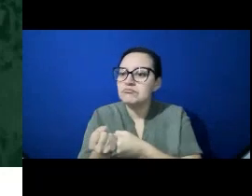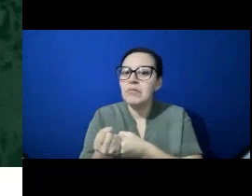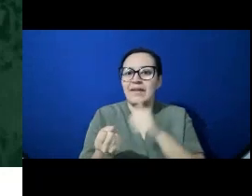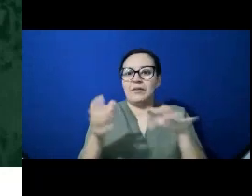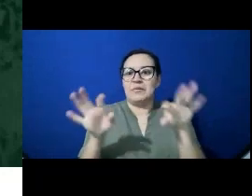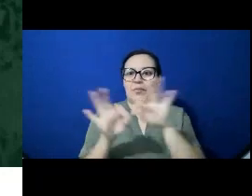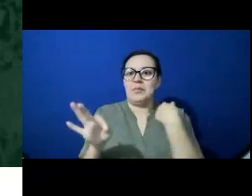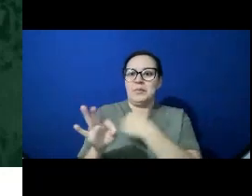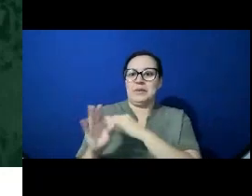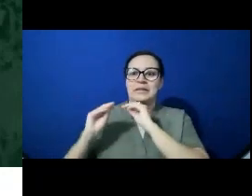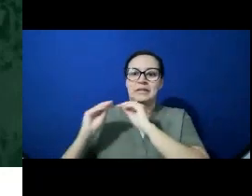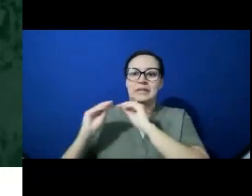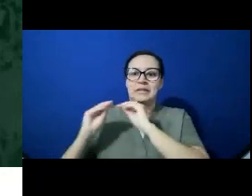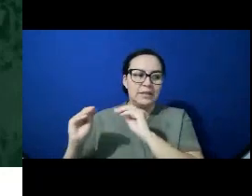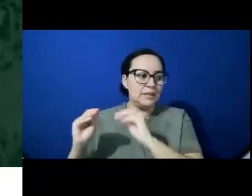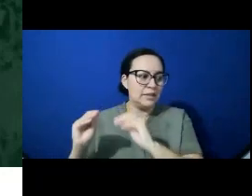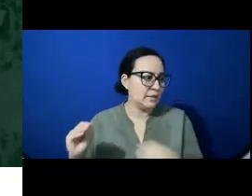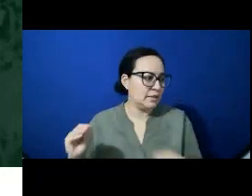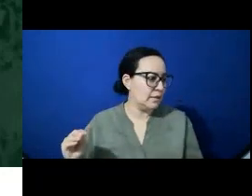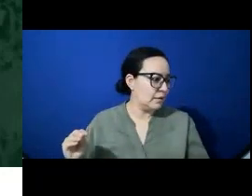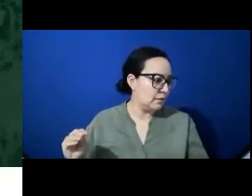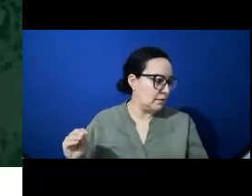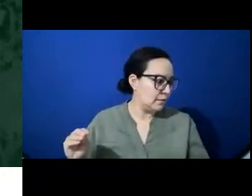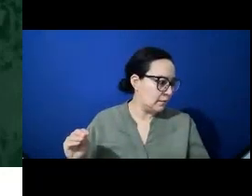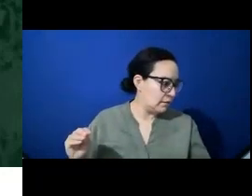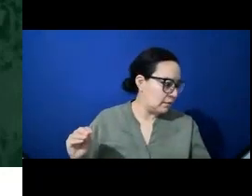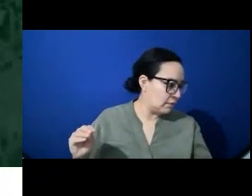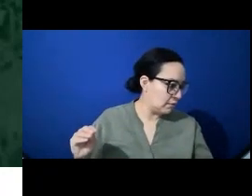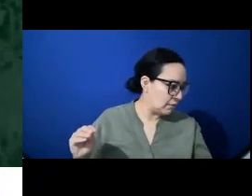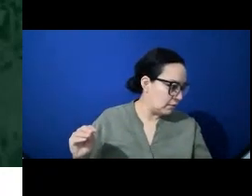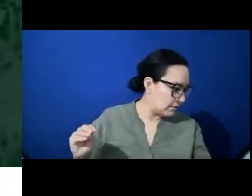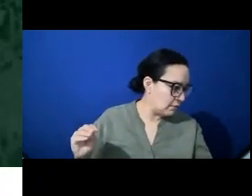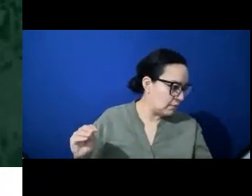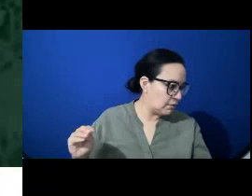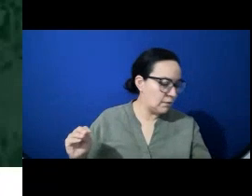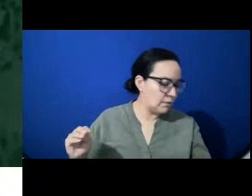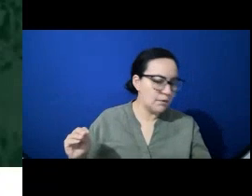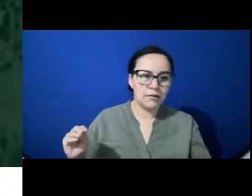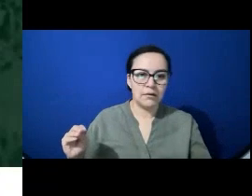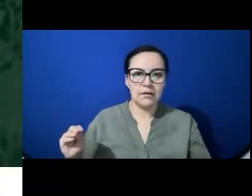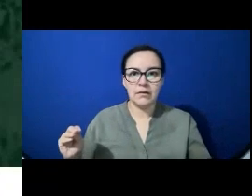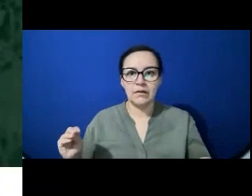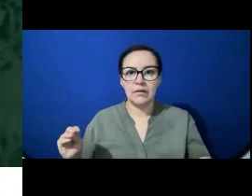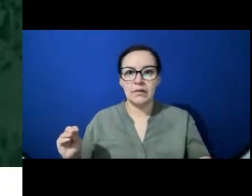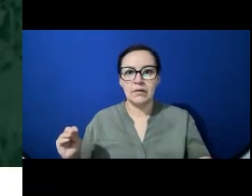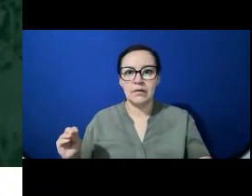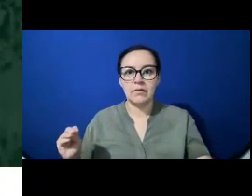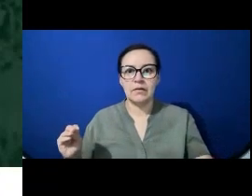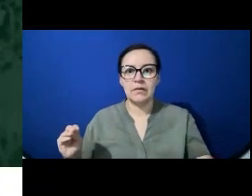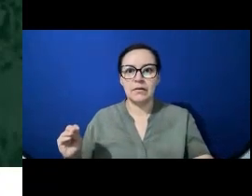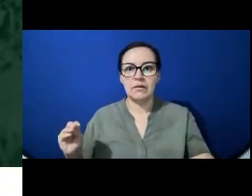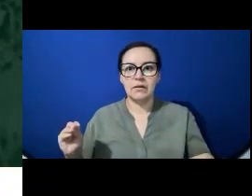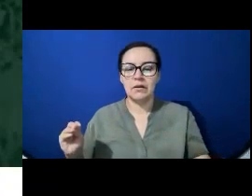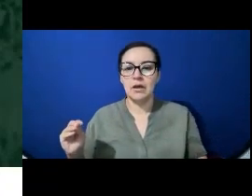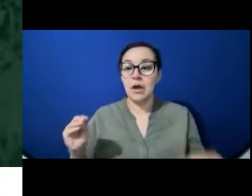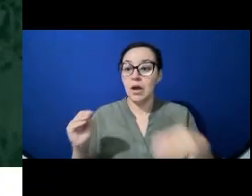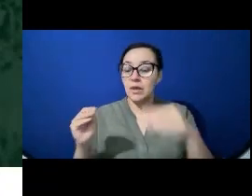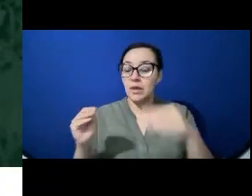are available and be able to help the people that they serve. How these changes in the climates can, for